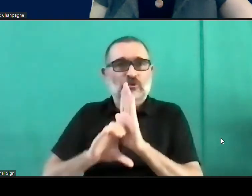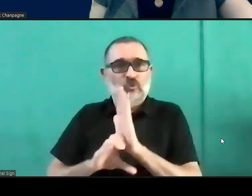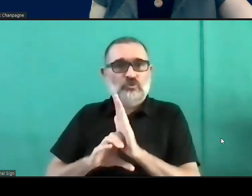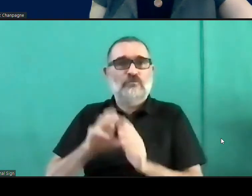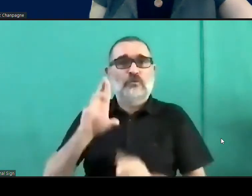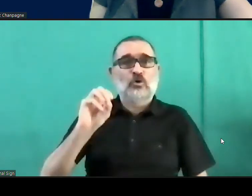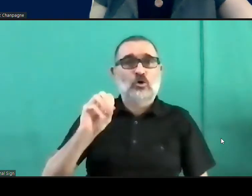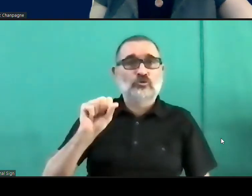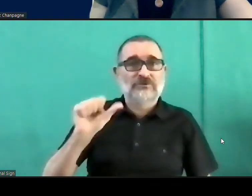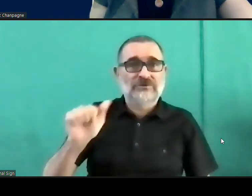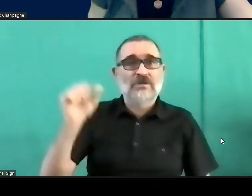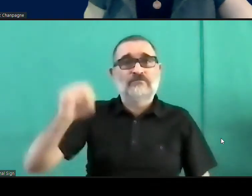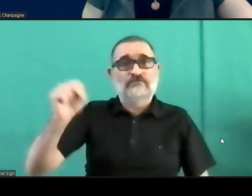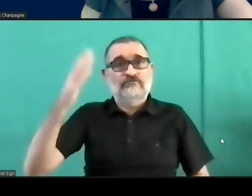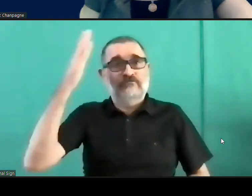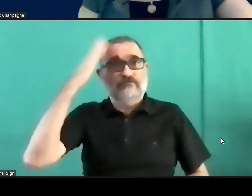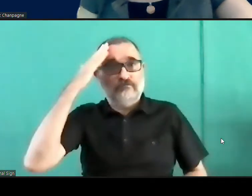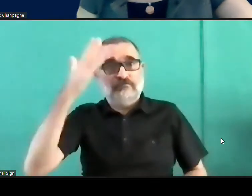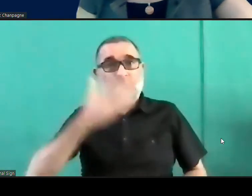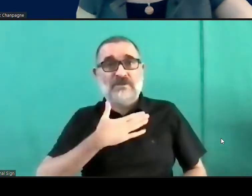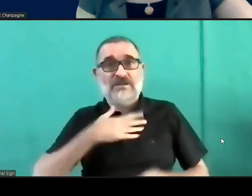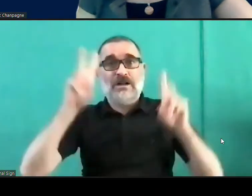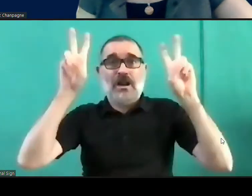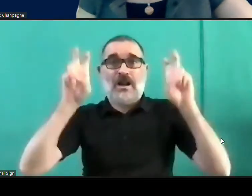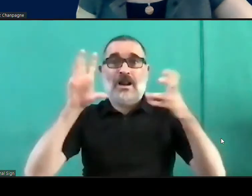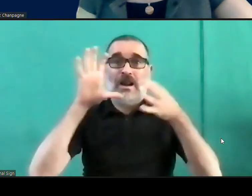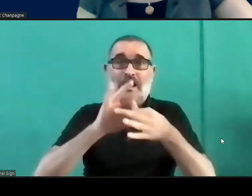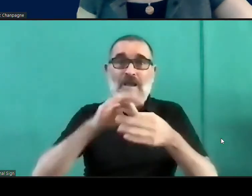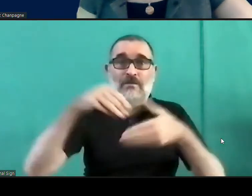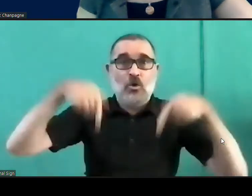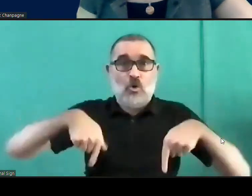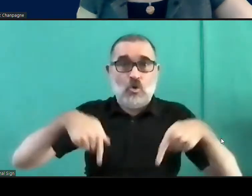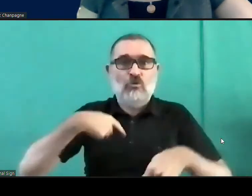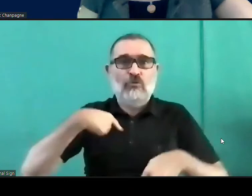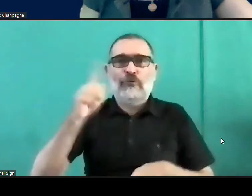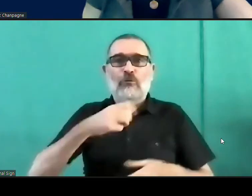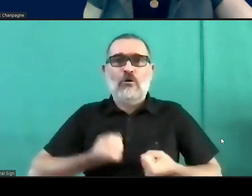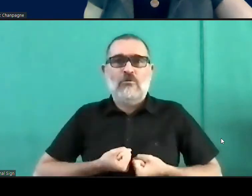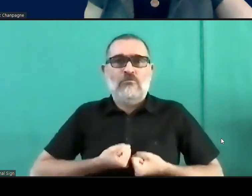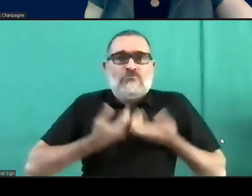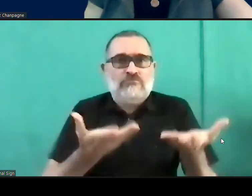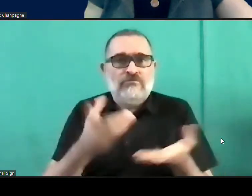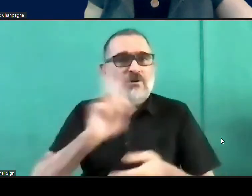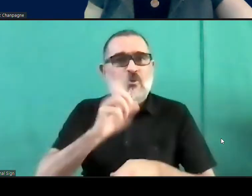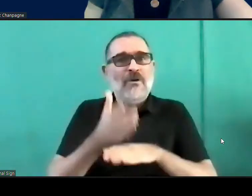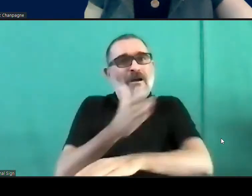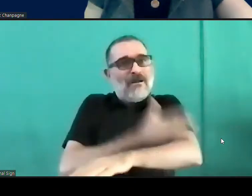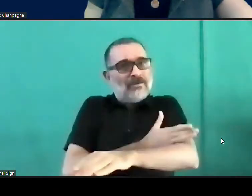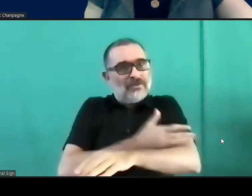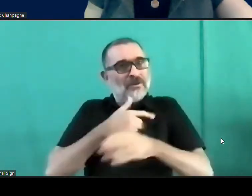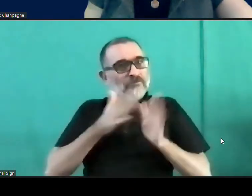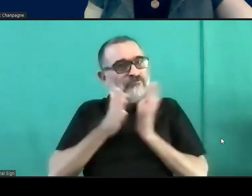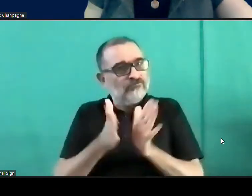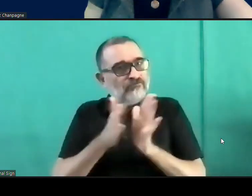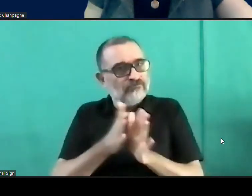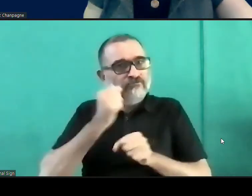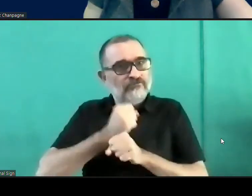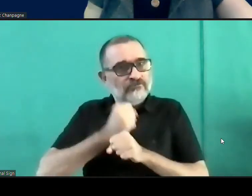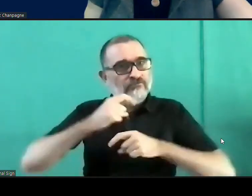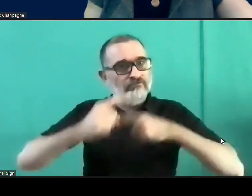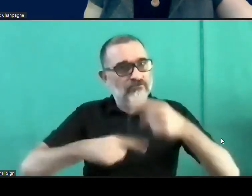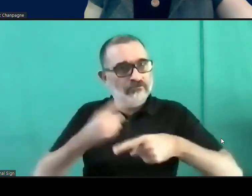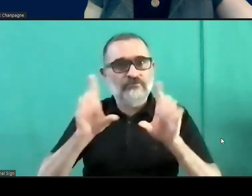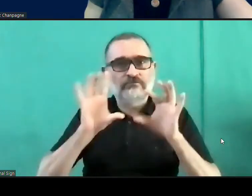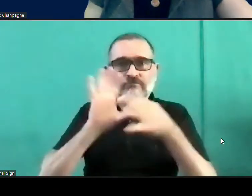a lot pending in terms of progress to be made. So without further ado, we have the other panelists with us. If you would